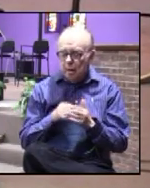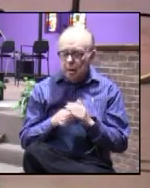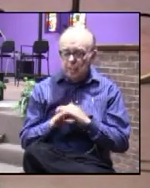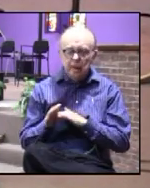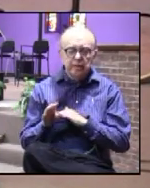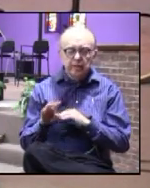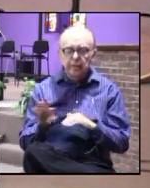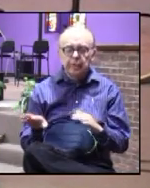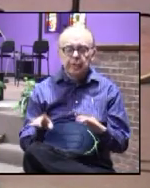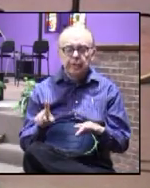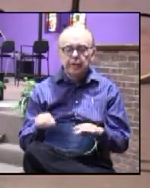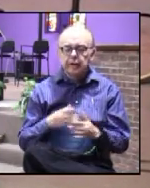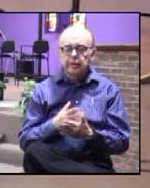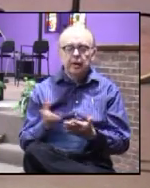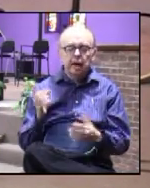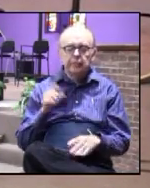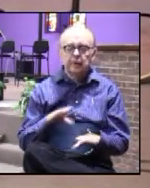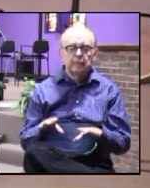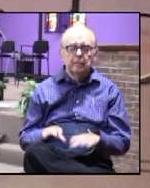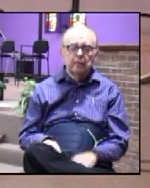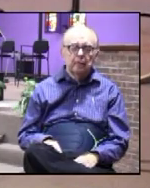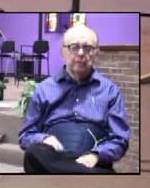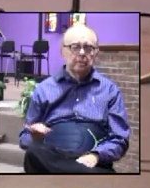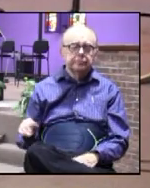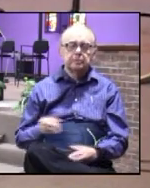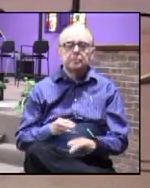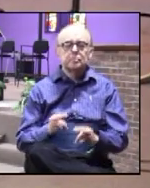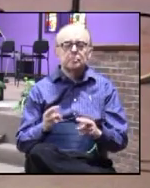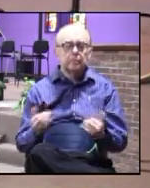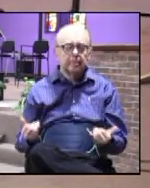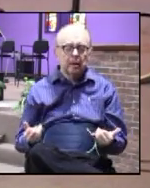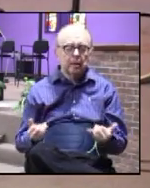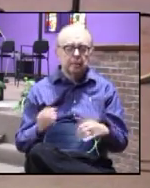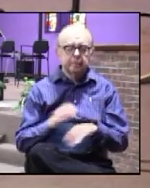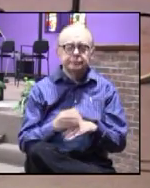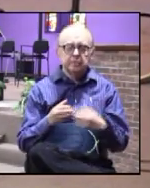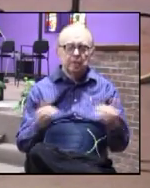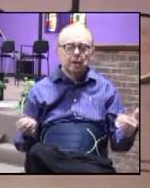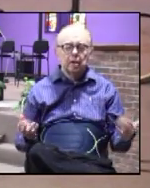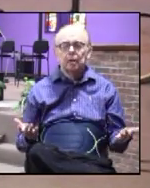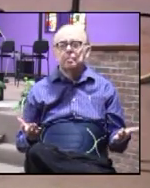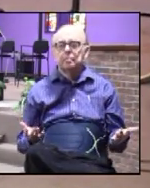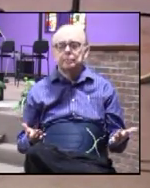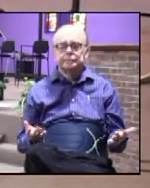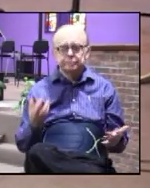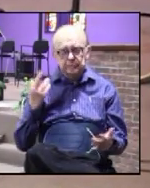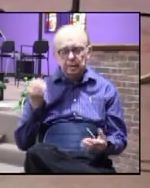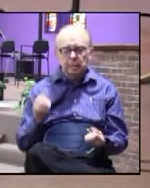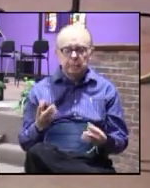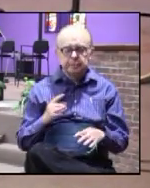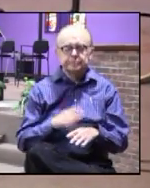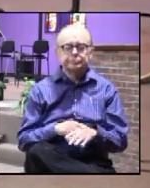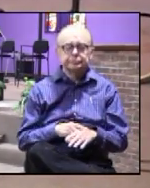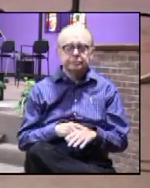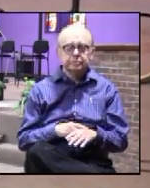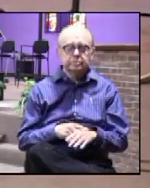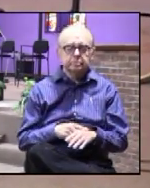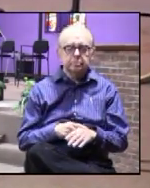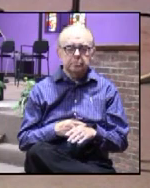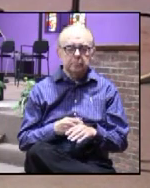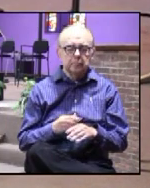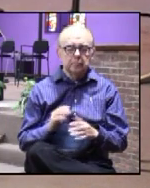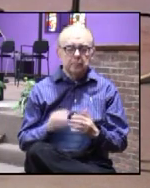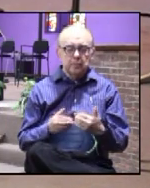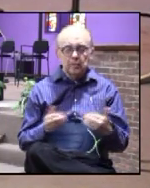to do. And the same way with church division. Church division, the reason a lot of times churches